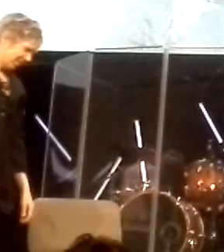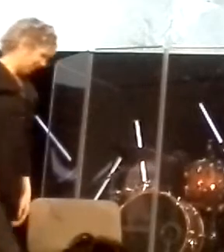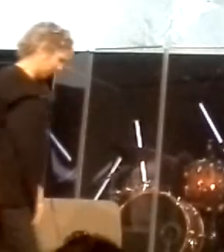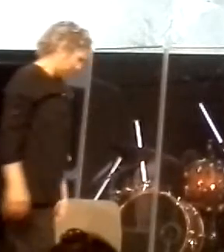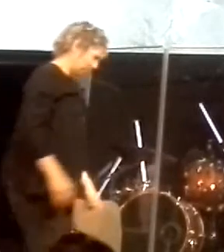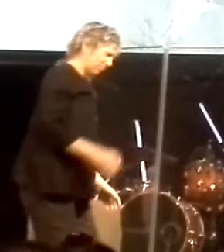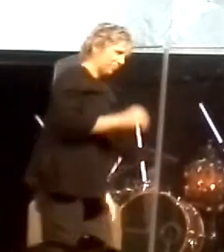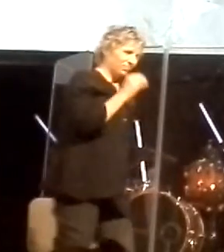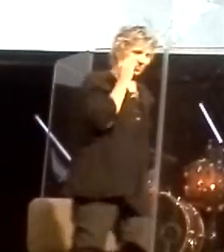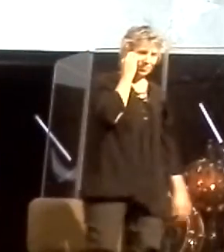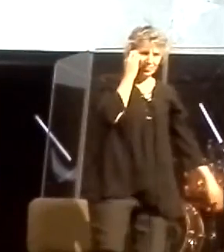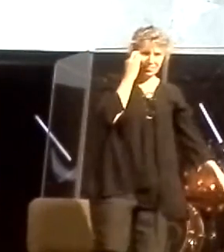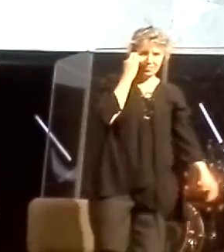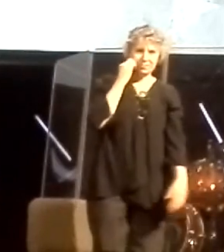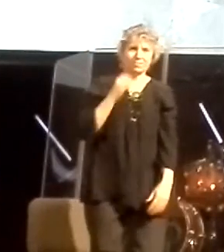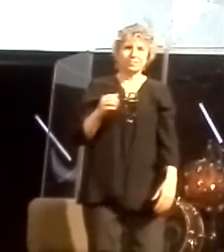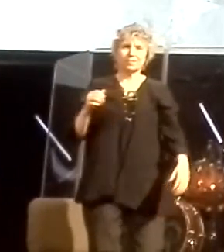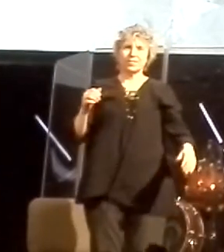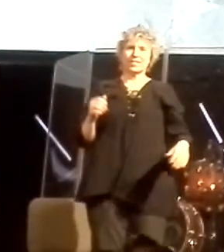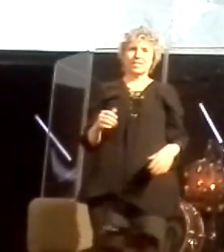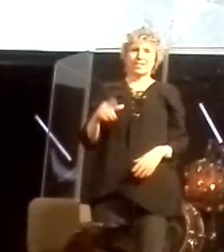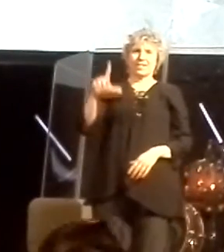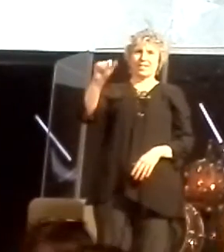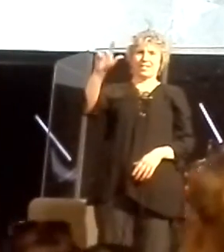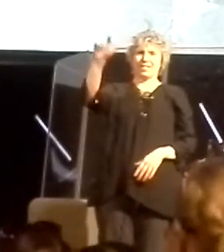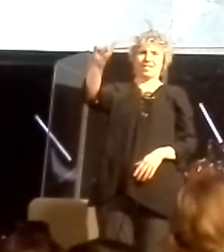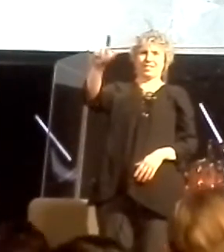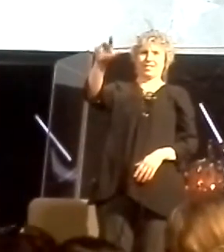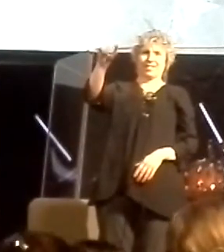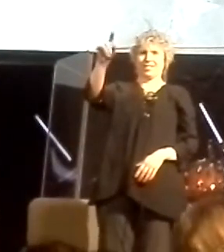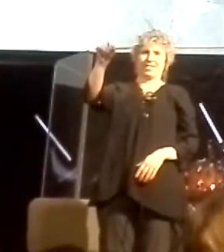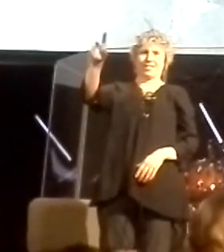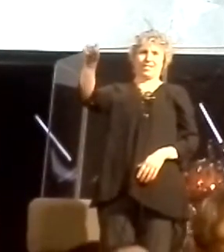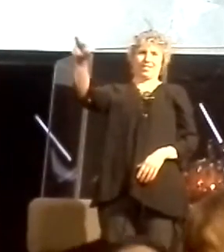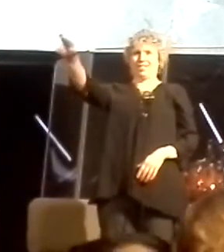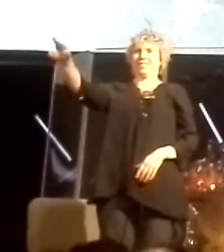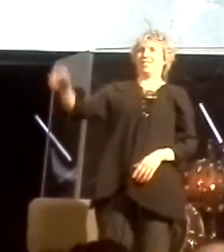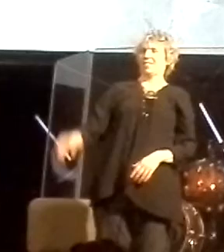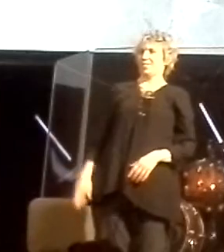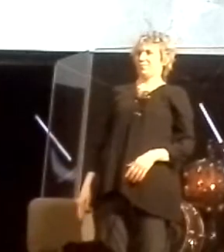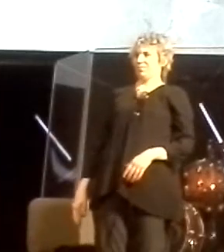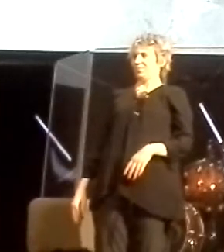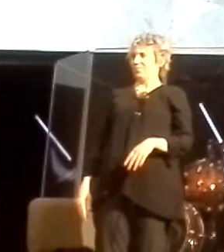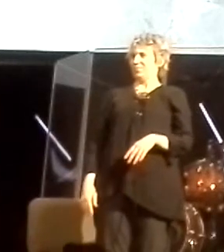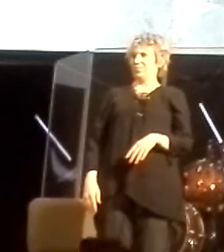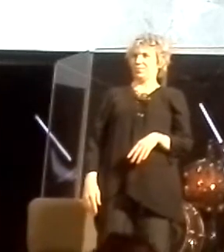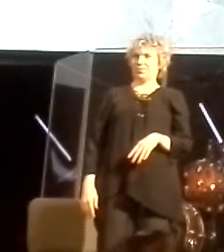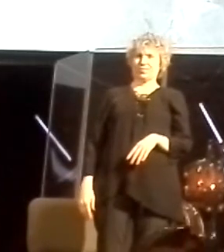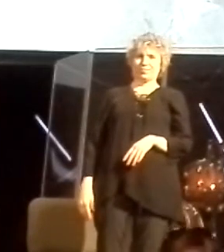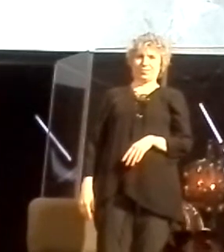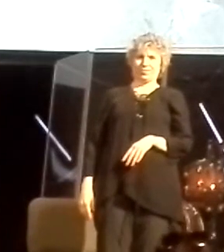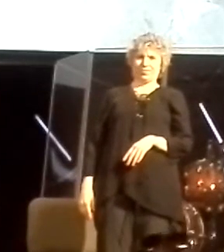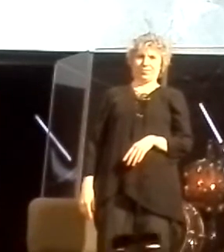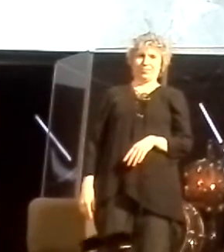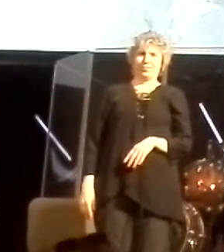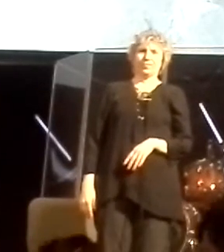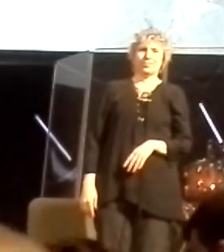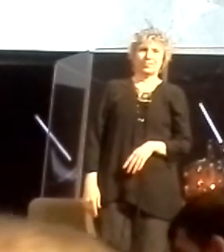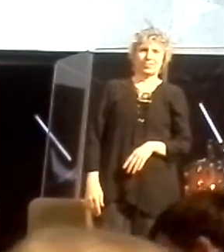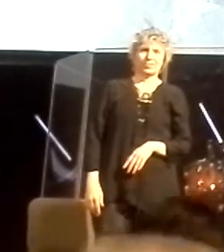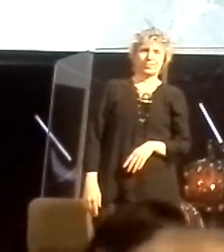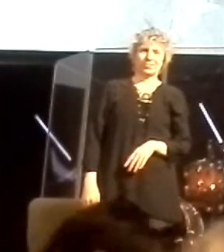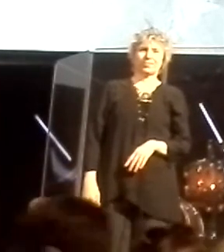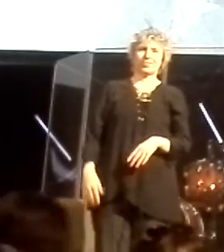And now we have Alexander. Congratulations, Alexander! Alexander says, My life before